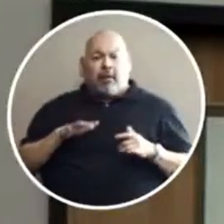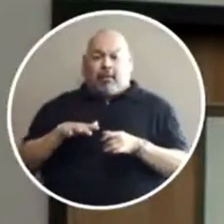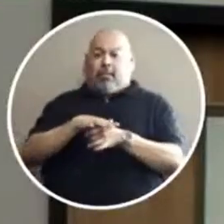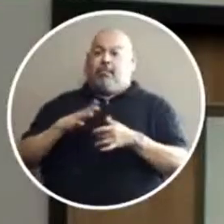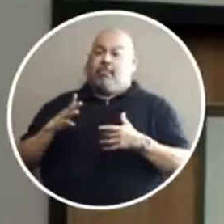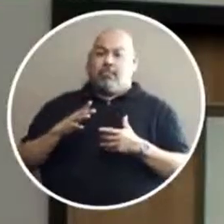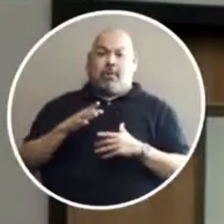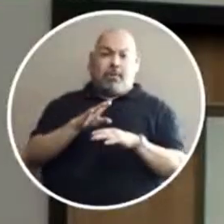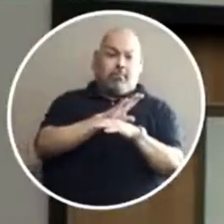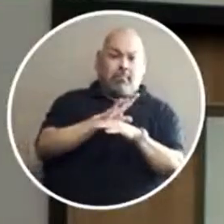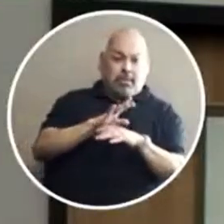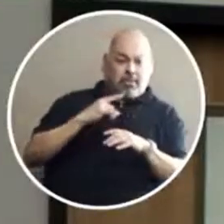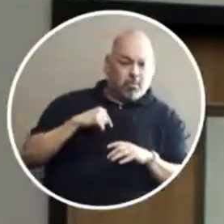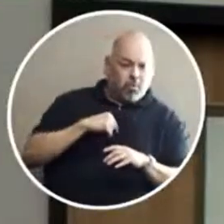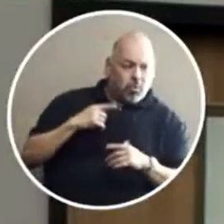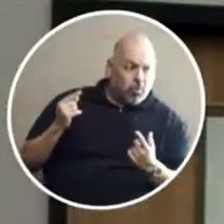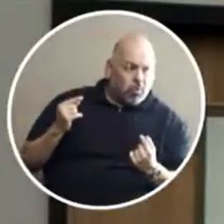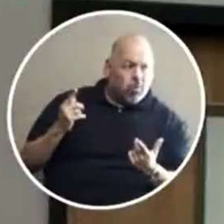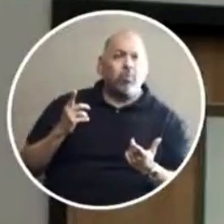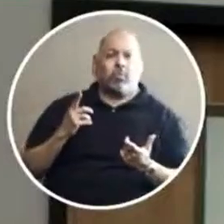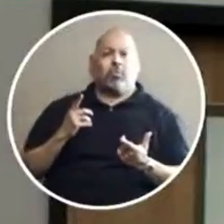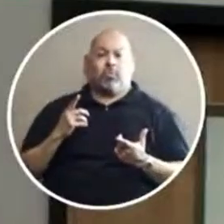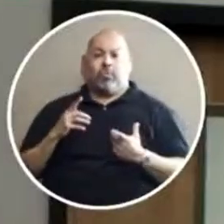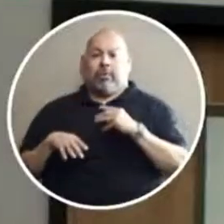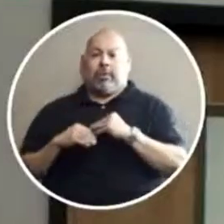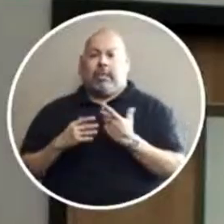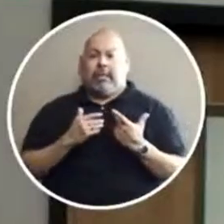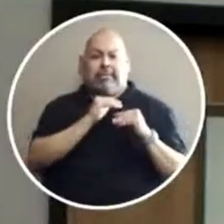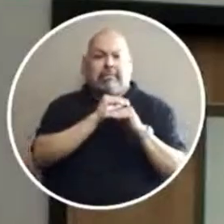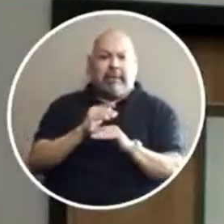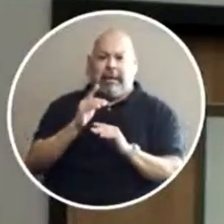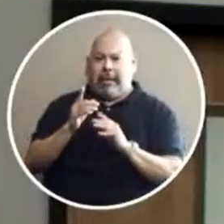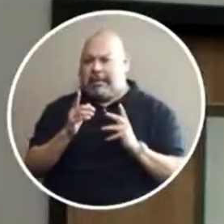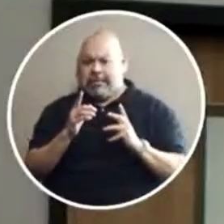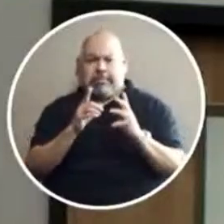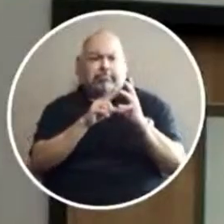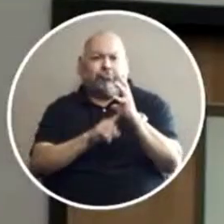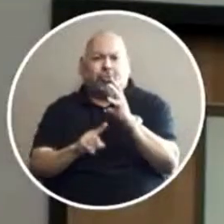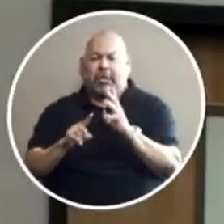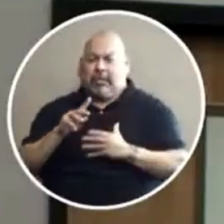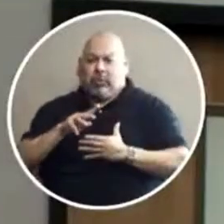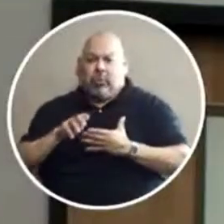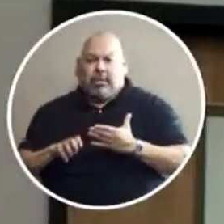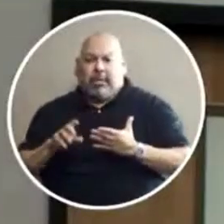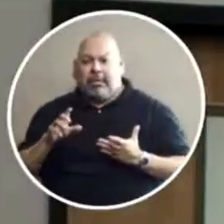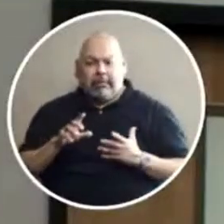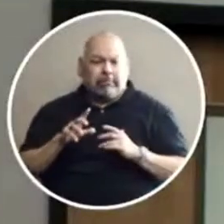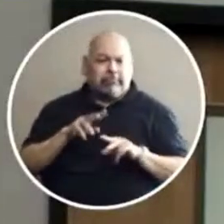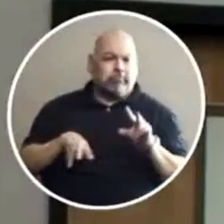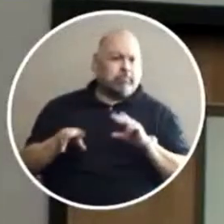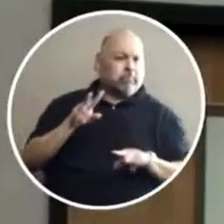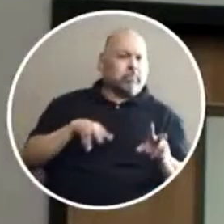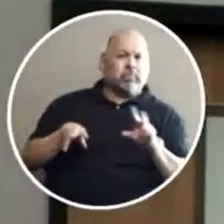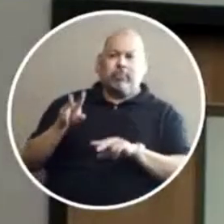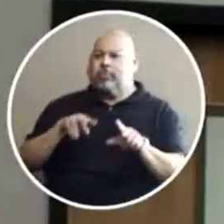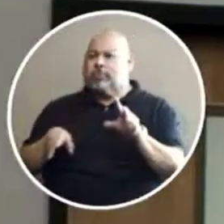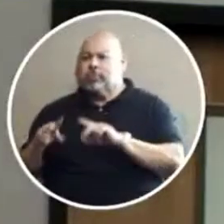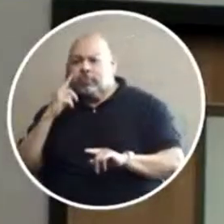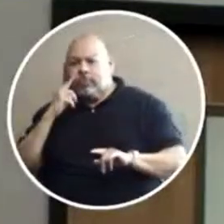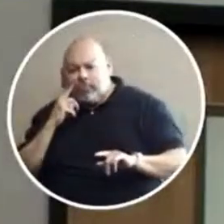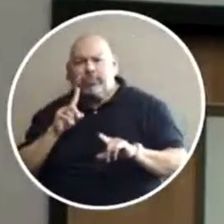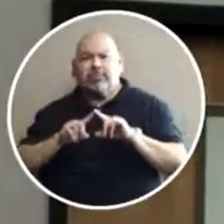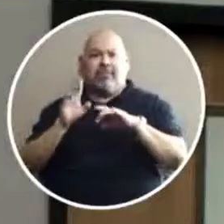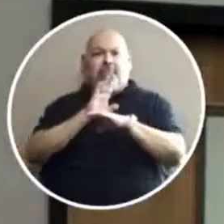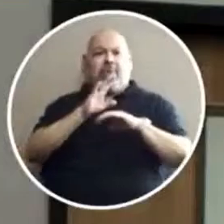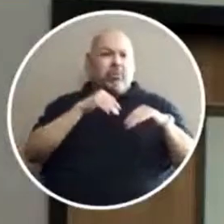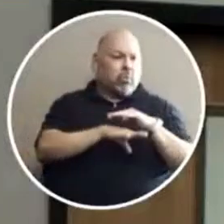local businesses. We're going to be doing some additional evening hour and weekend tours of various